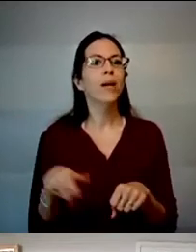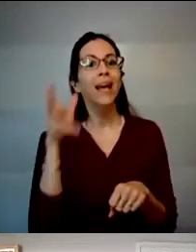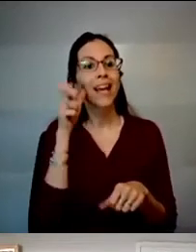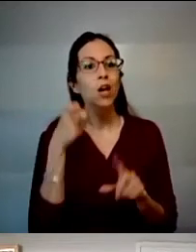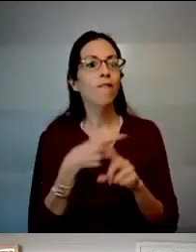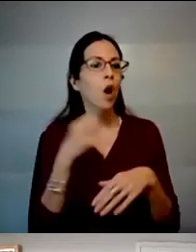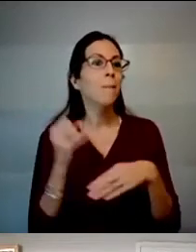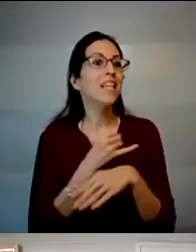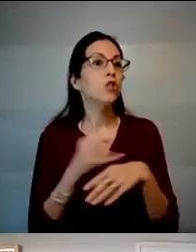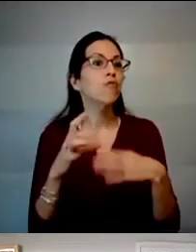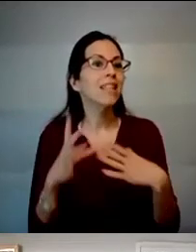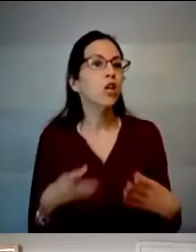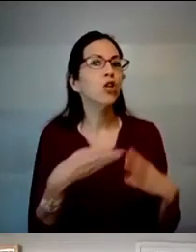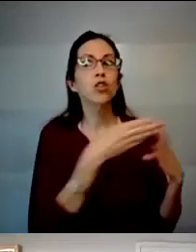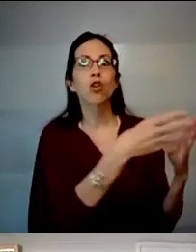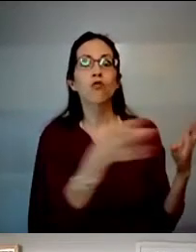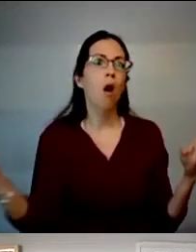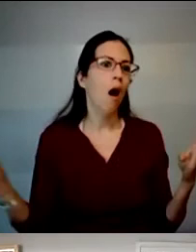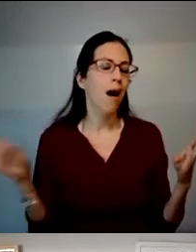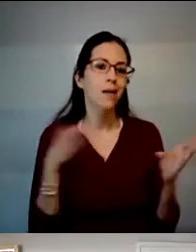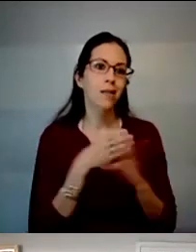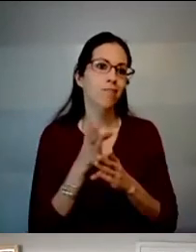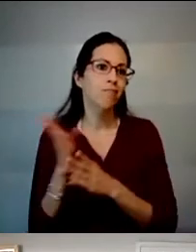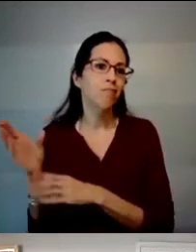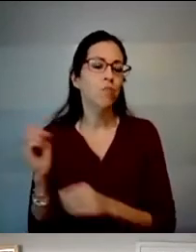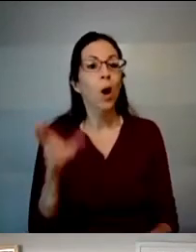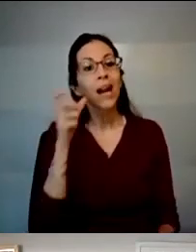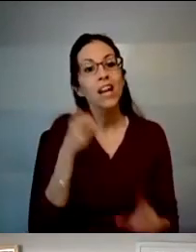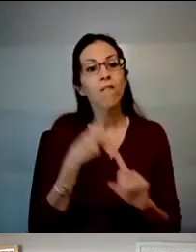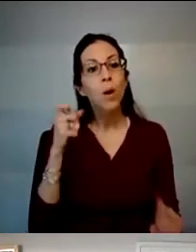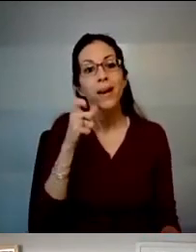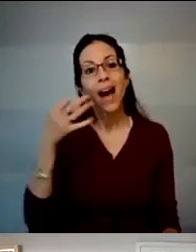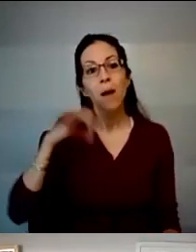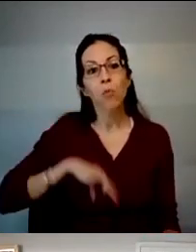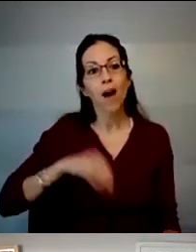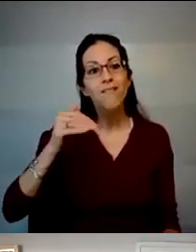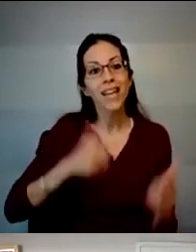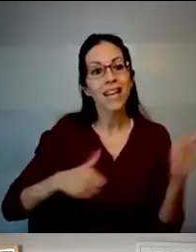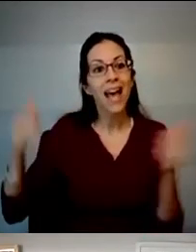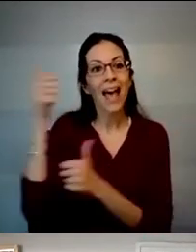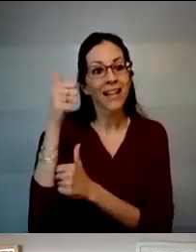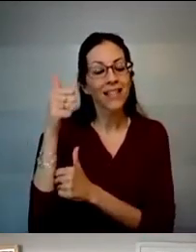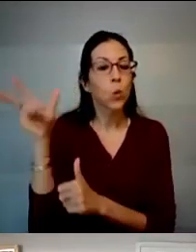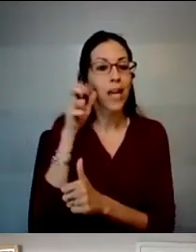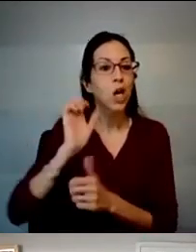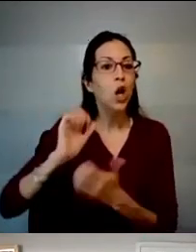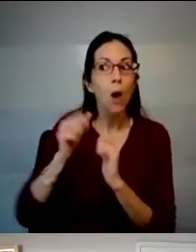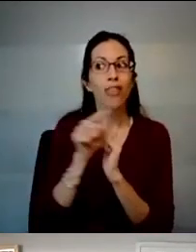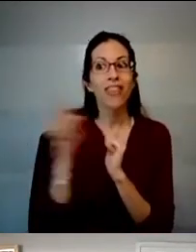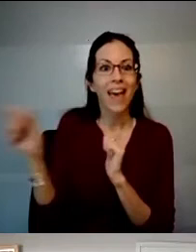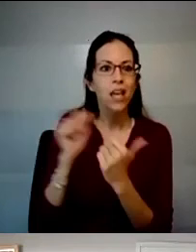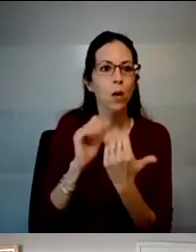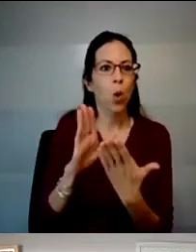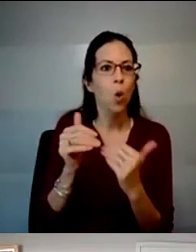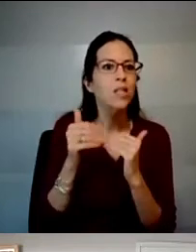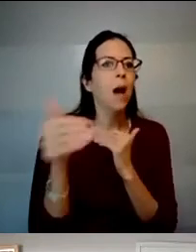leaders across the board, or I could hear from various nonprofit heads, just to hear how they're approaching the upcoming year, or how